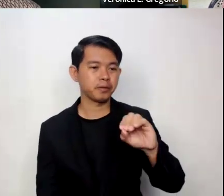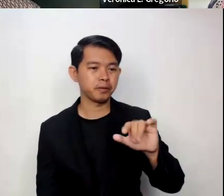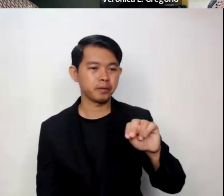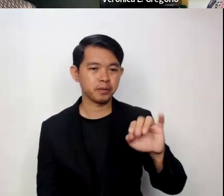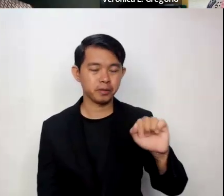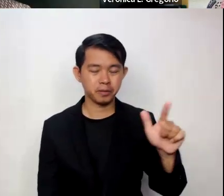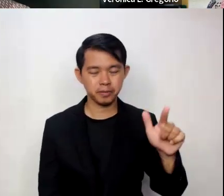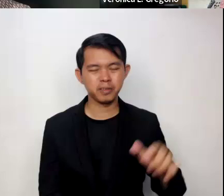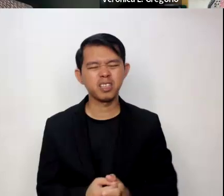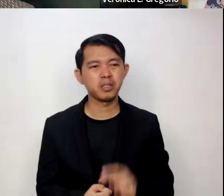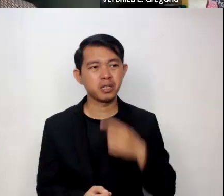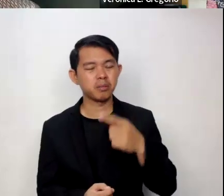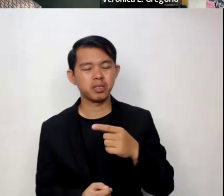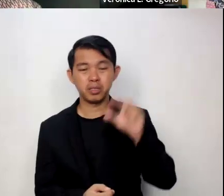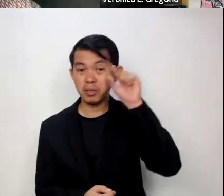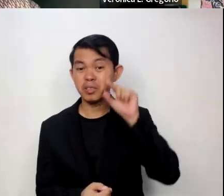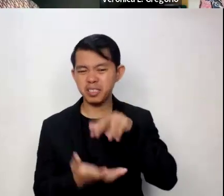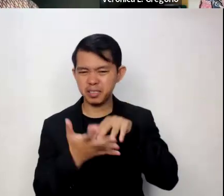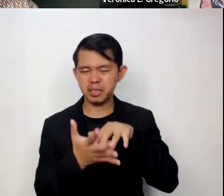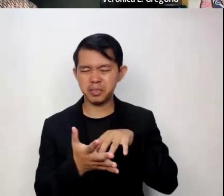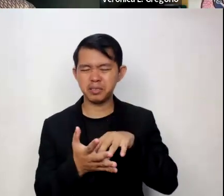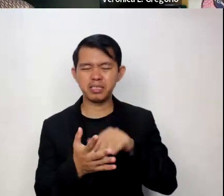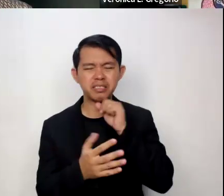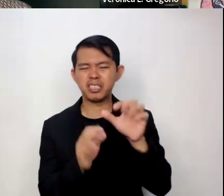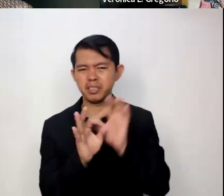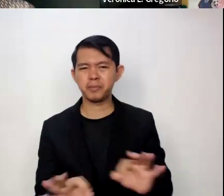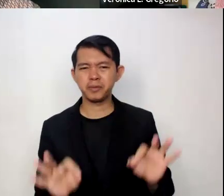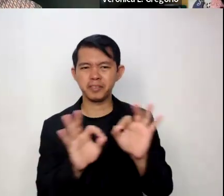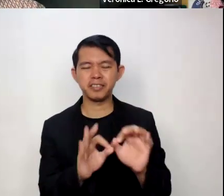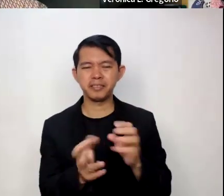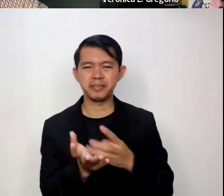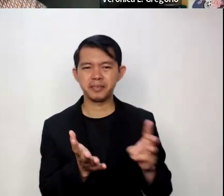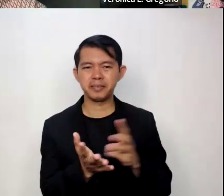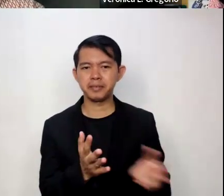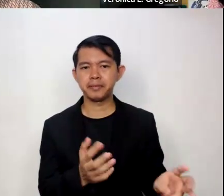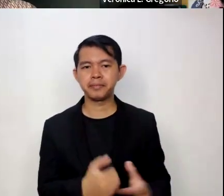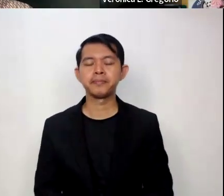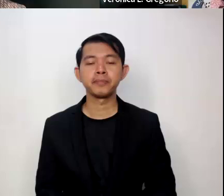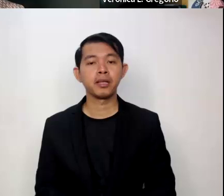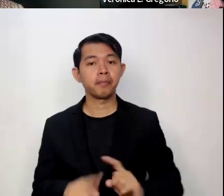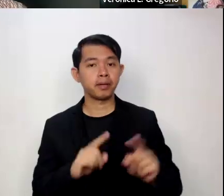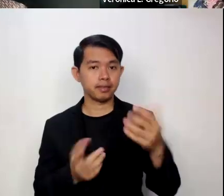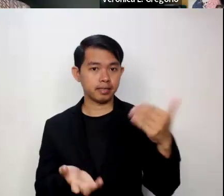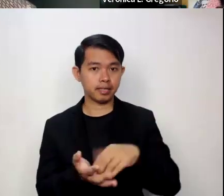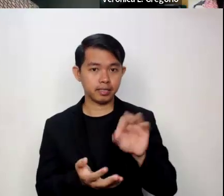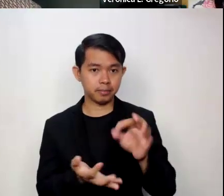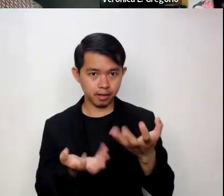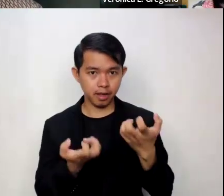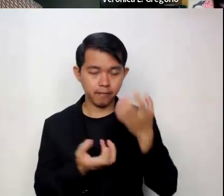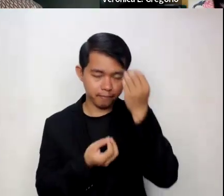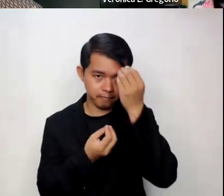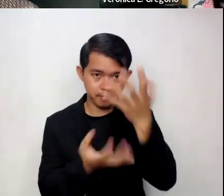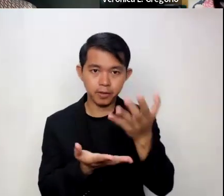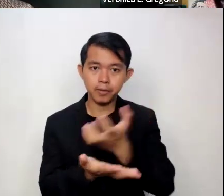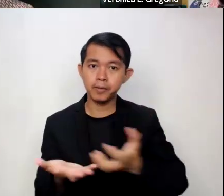gender studies, there's no value in doing it. But that being said, again, if you have more insights to share, questions, recommendations